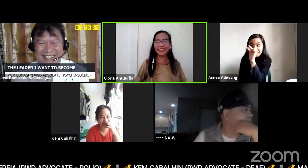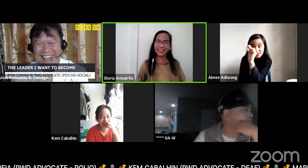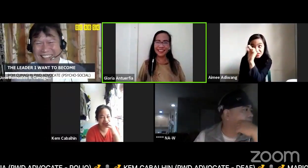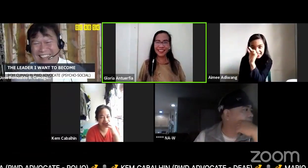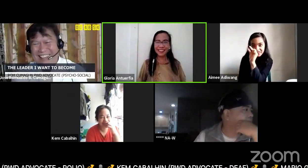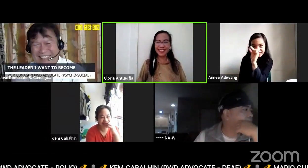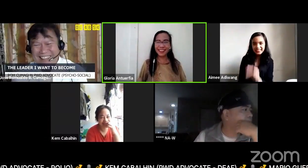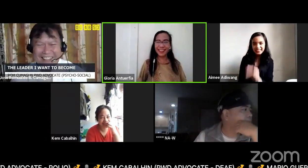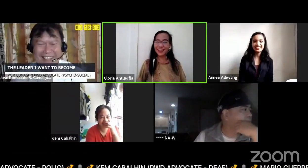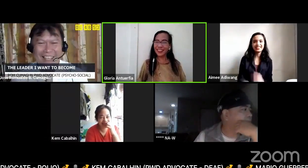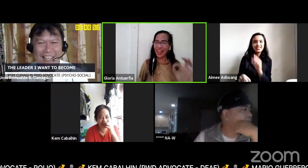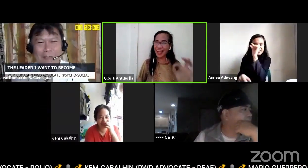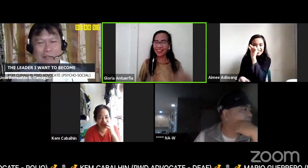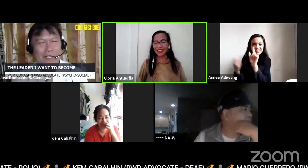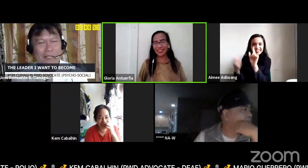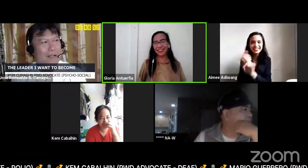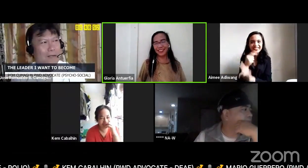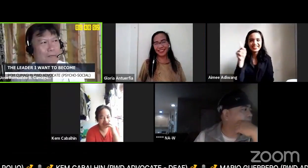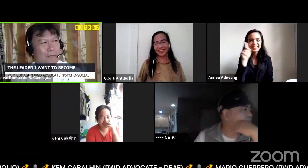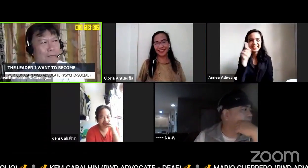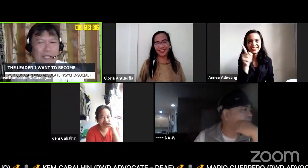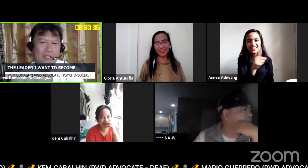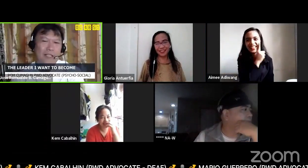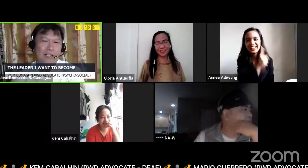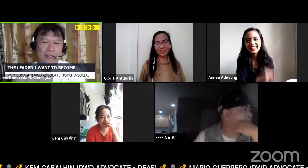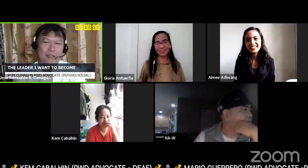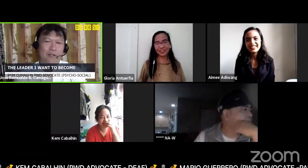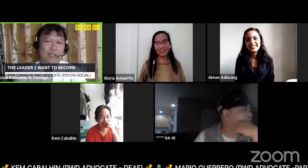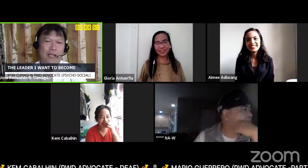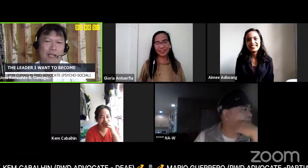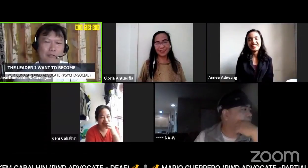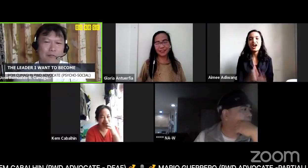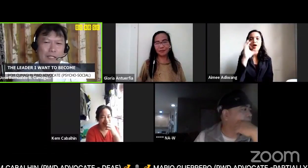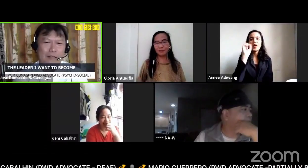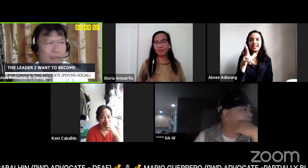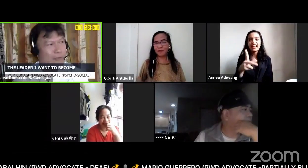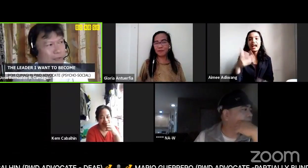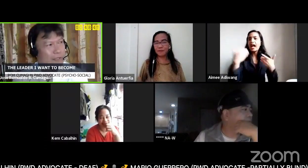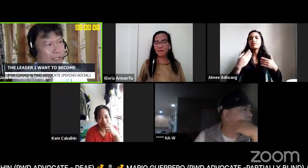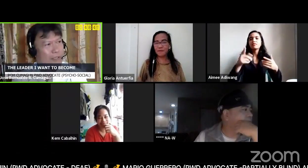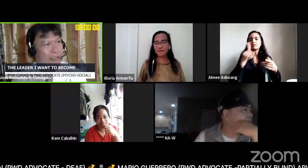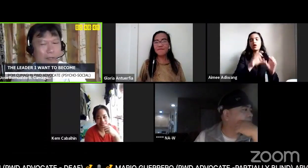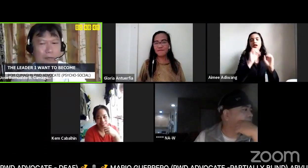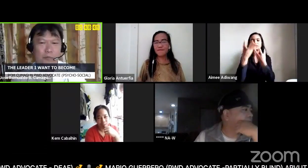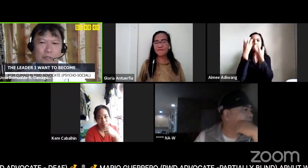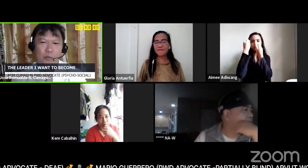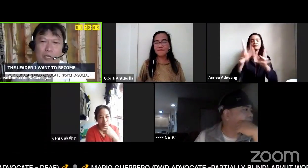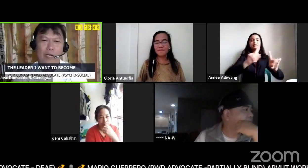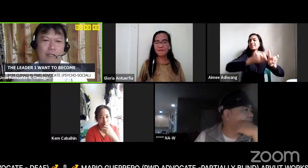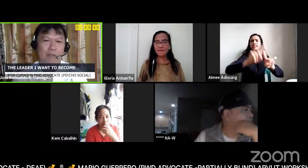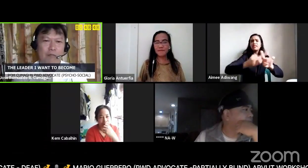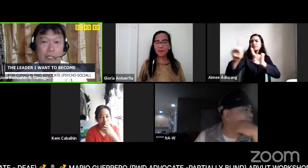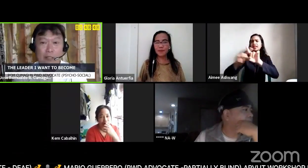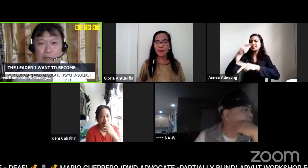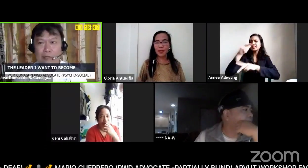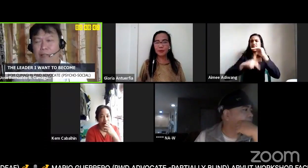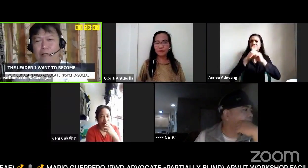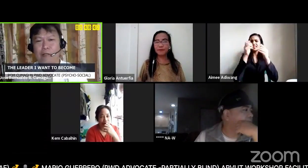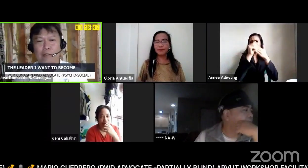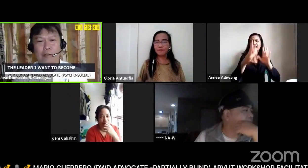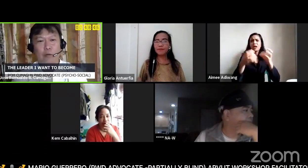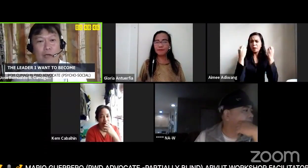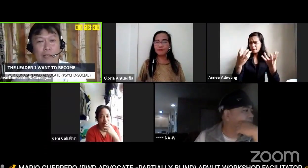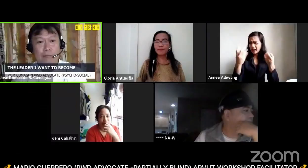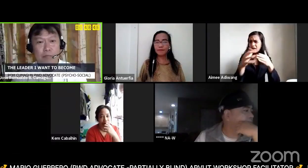lang. Konti lang. Anyway, see there are different kinds of leaders. Okay, we have a lot of